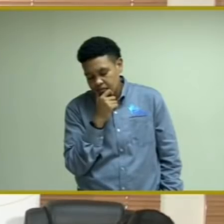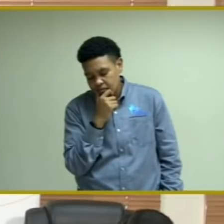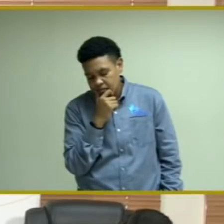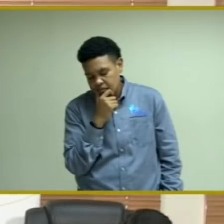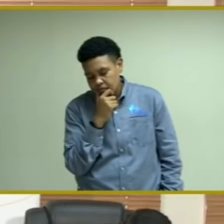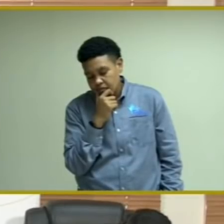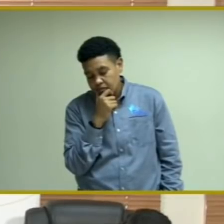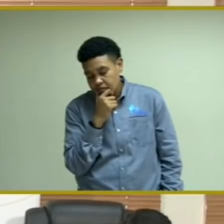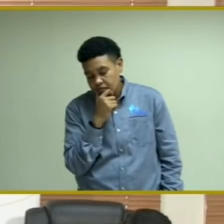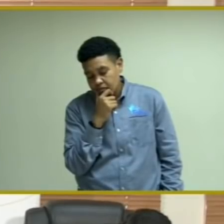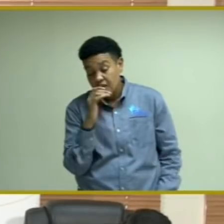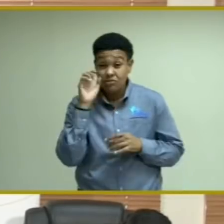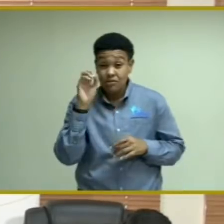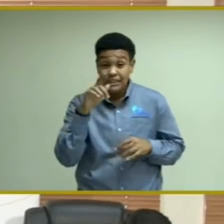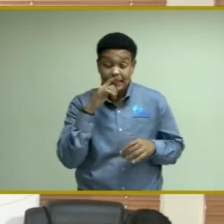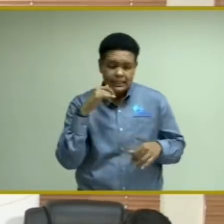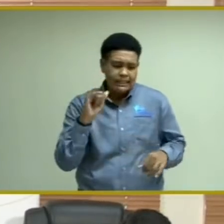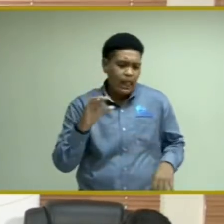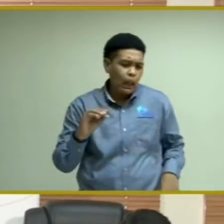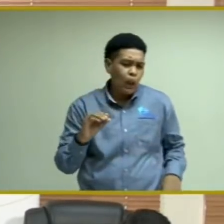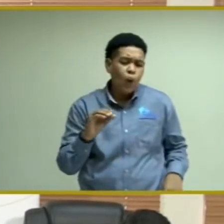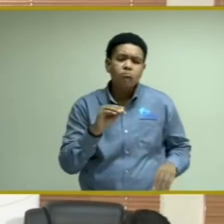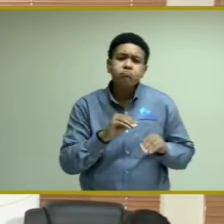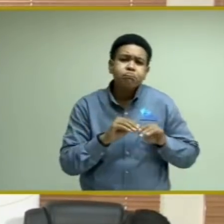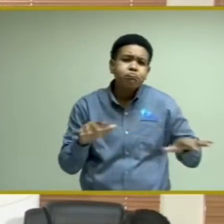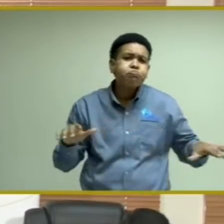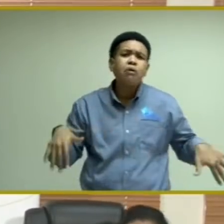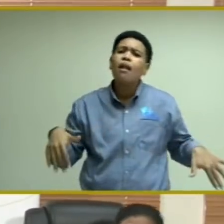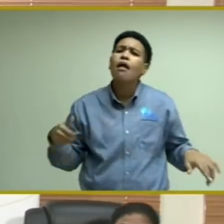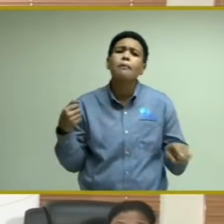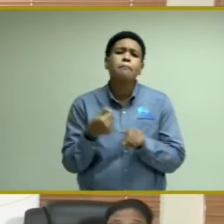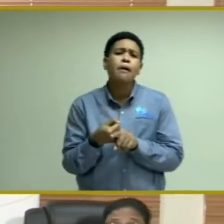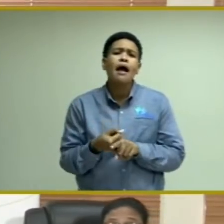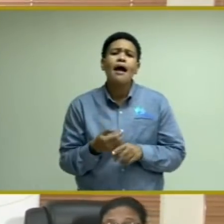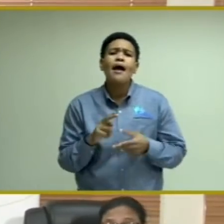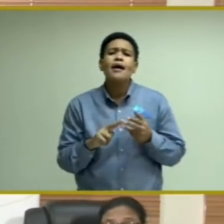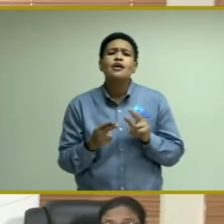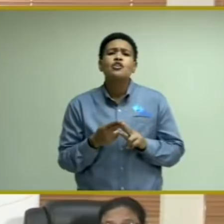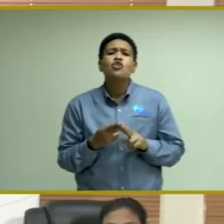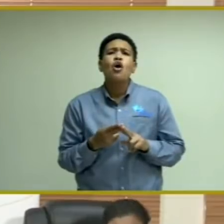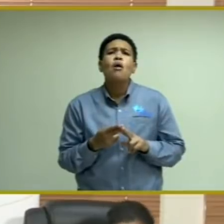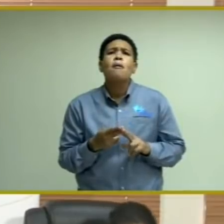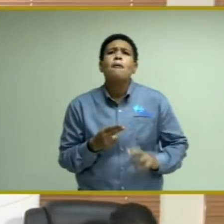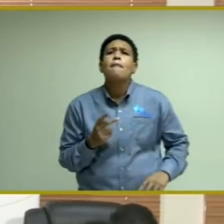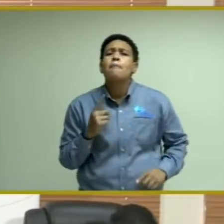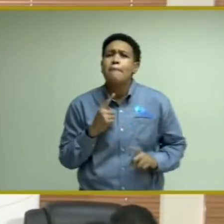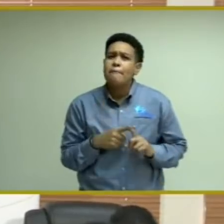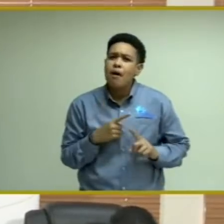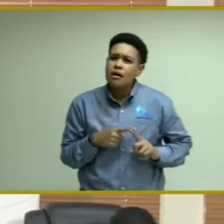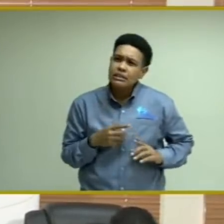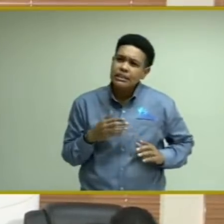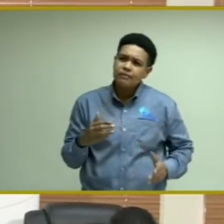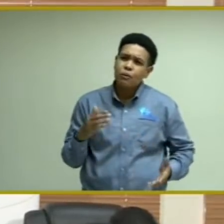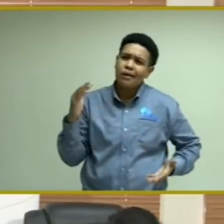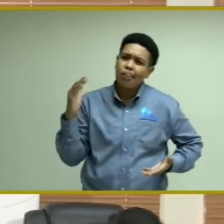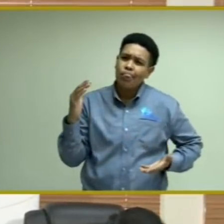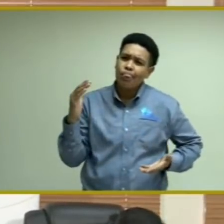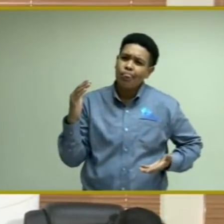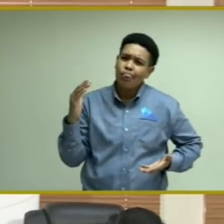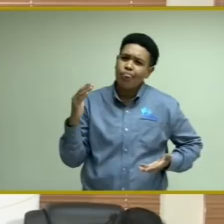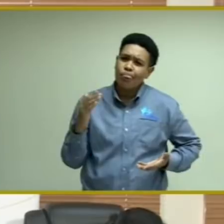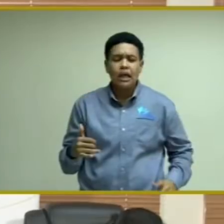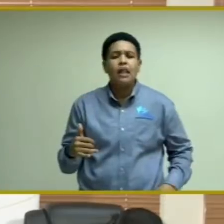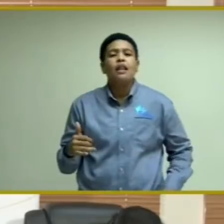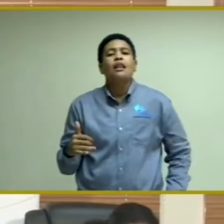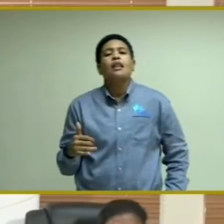effect on transmission, and yet the numbers are obviously trending in a positive way. I wanted to get an understanding from you. Of course,